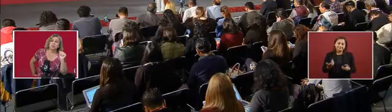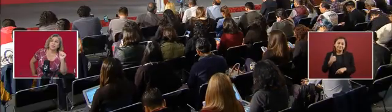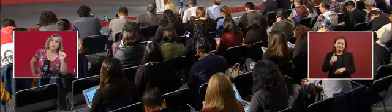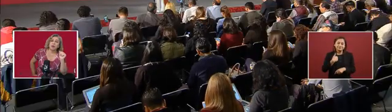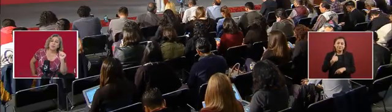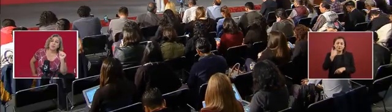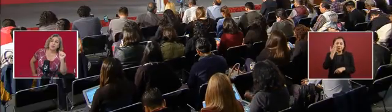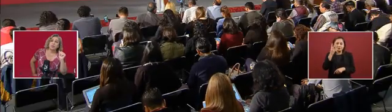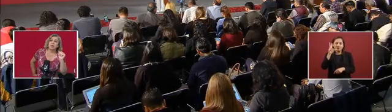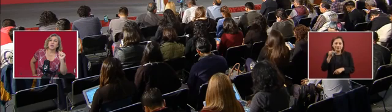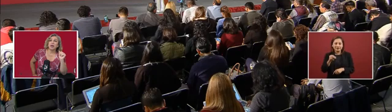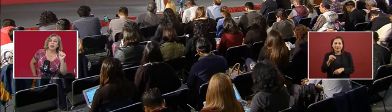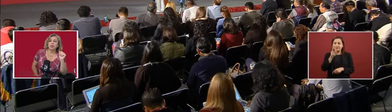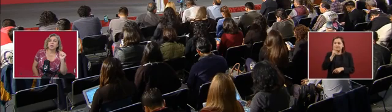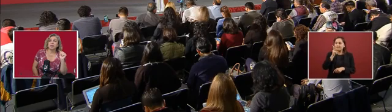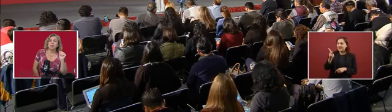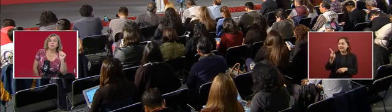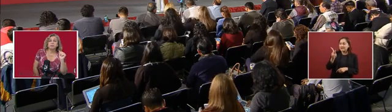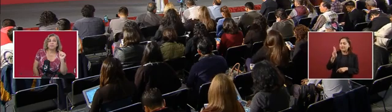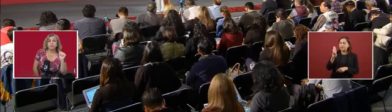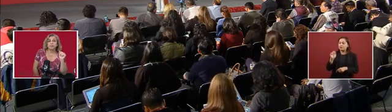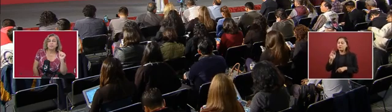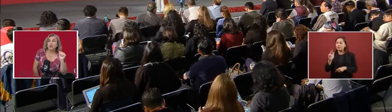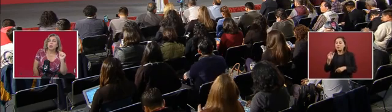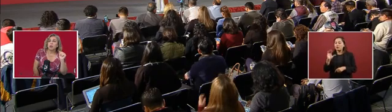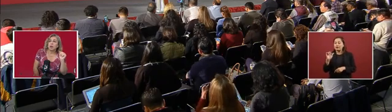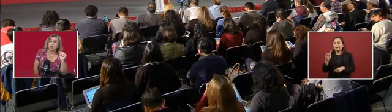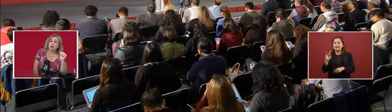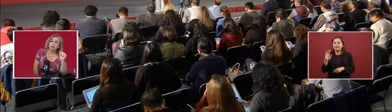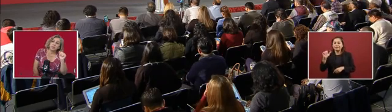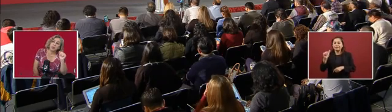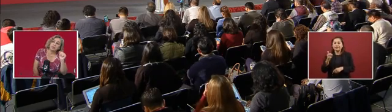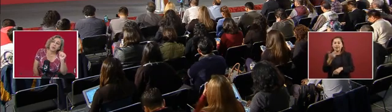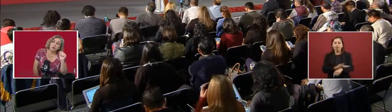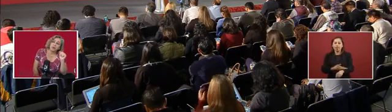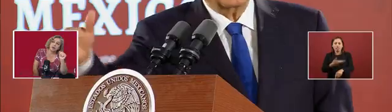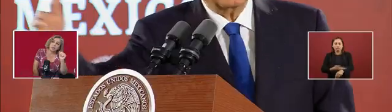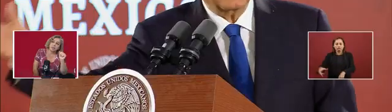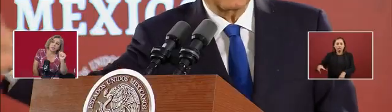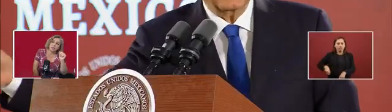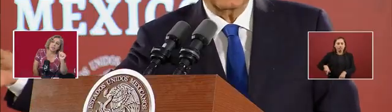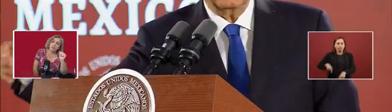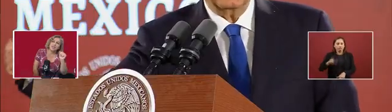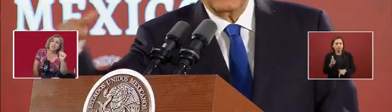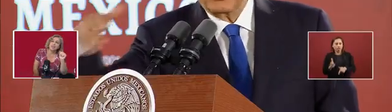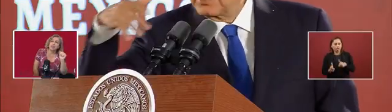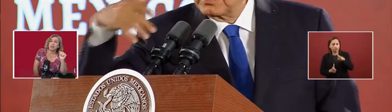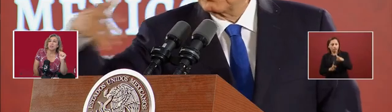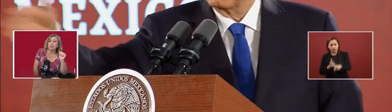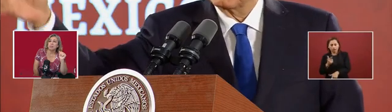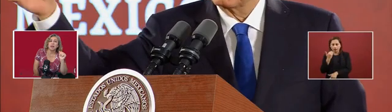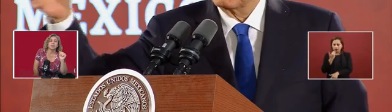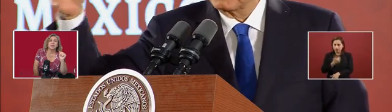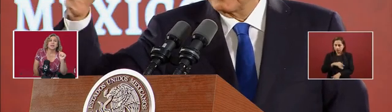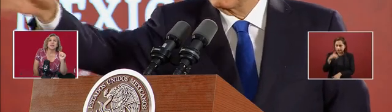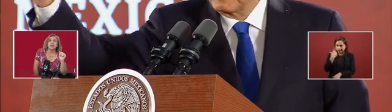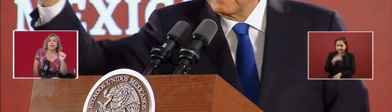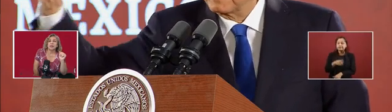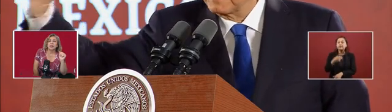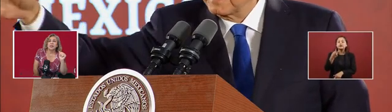and awake. la libertad And then there's the liberty, no se implora, not to implore, se conquista to